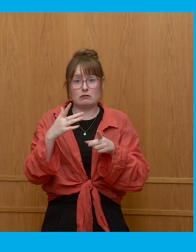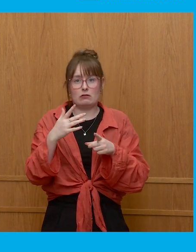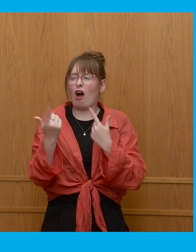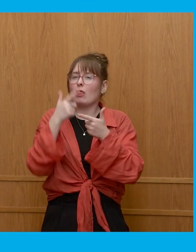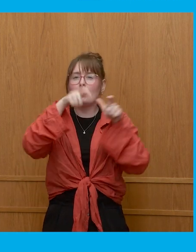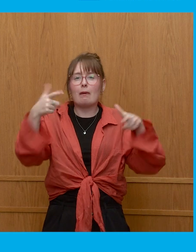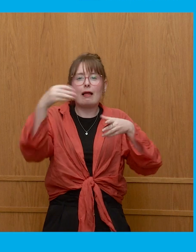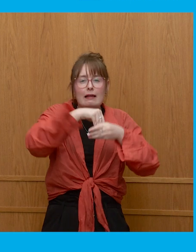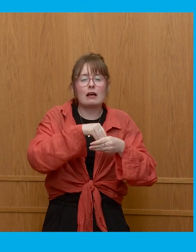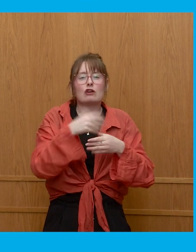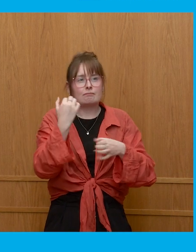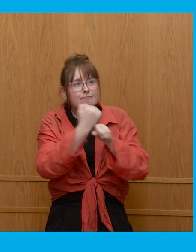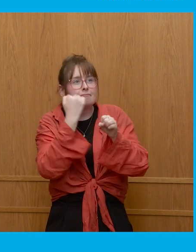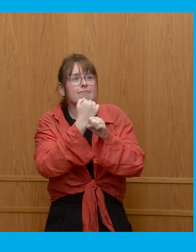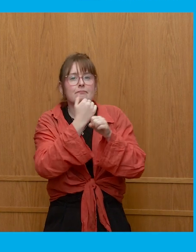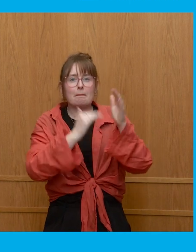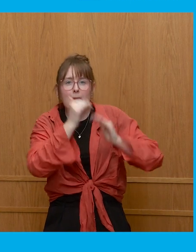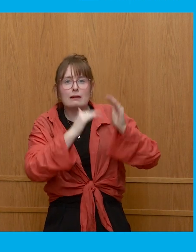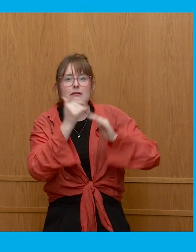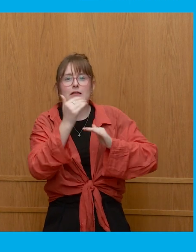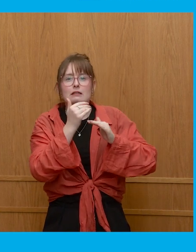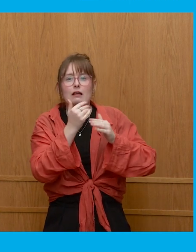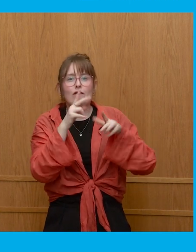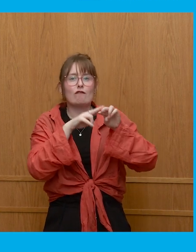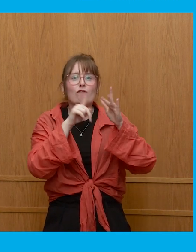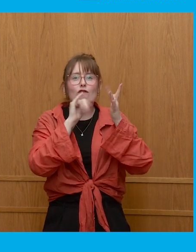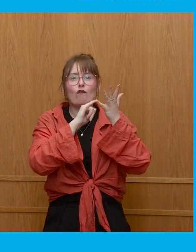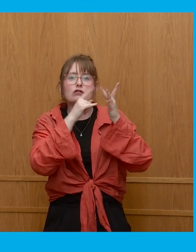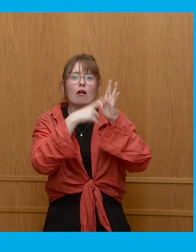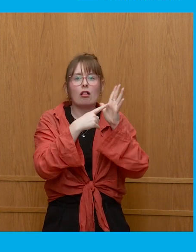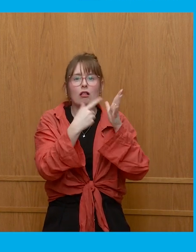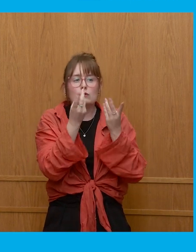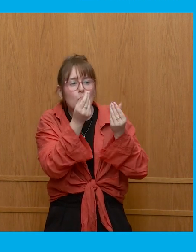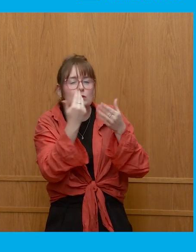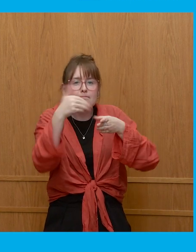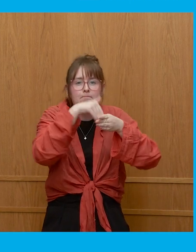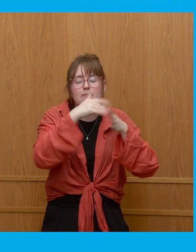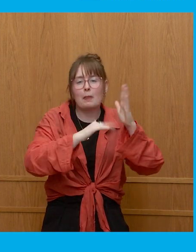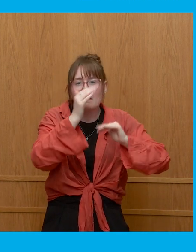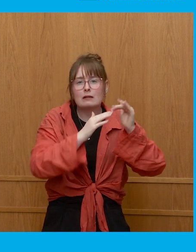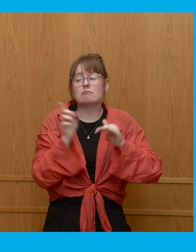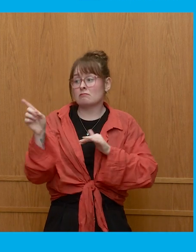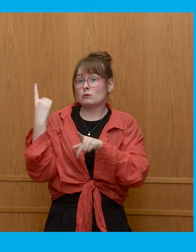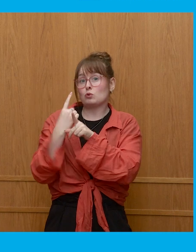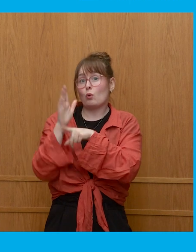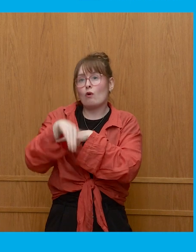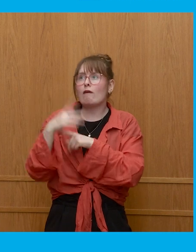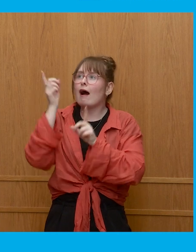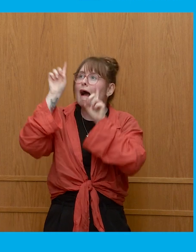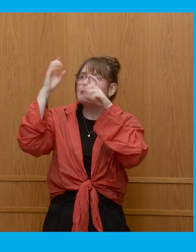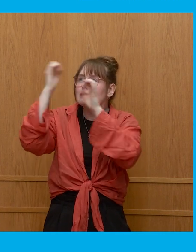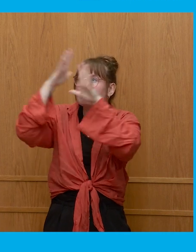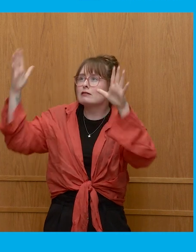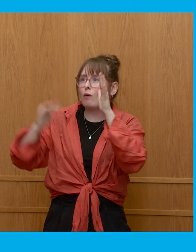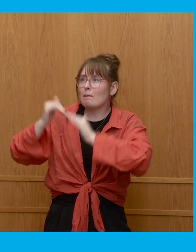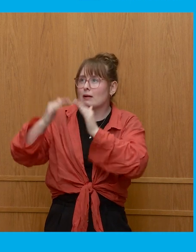of a fossilised solution for a building. And you talked about ideas for the building, and I